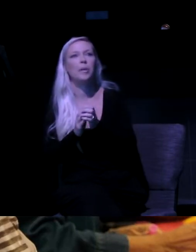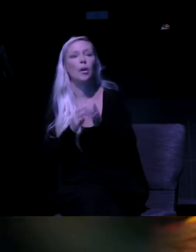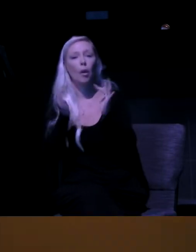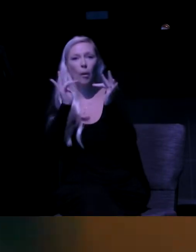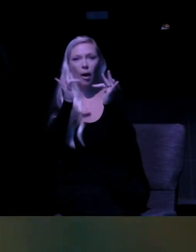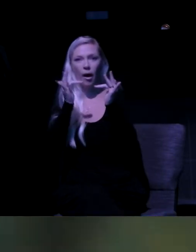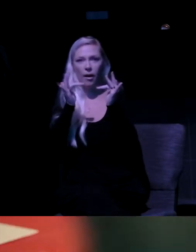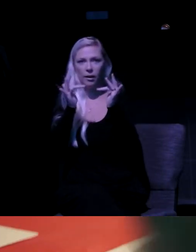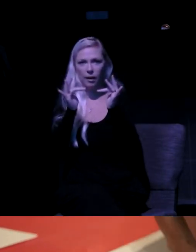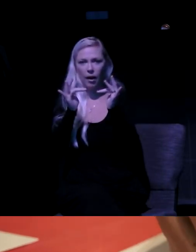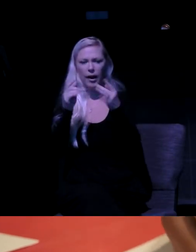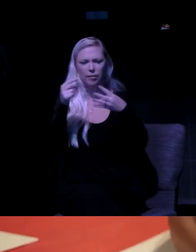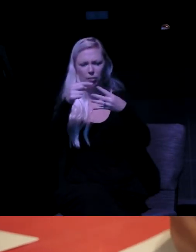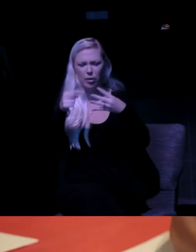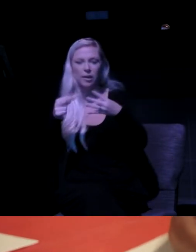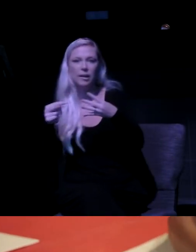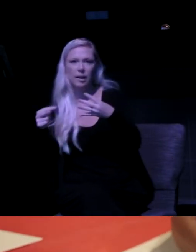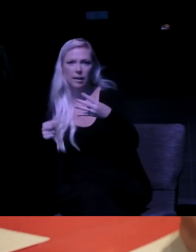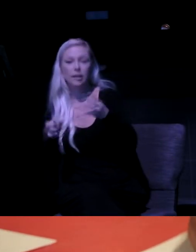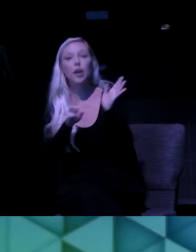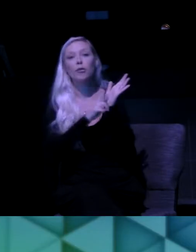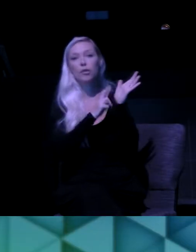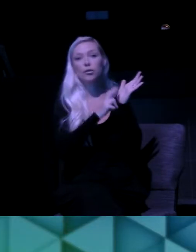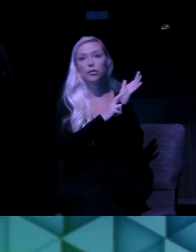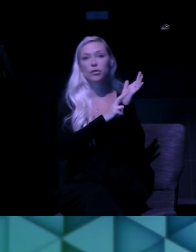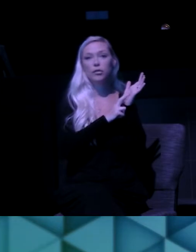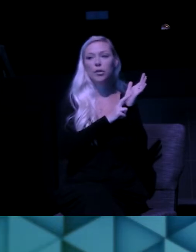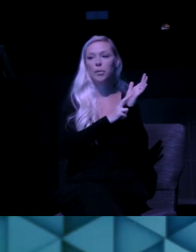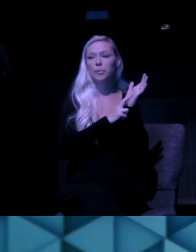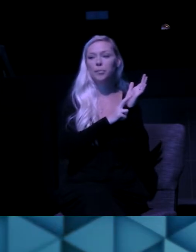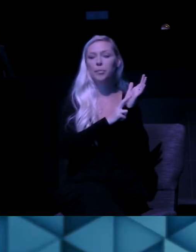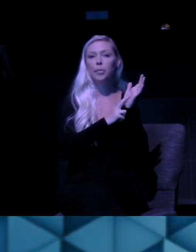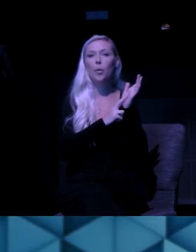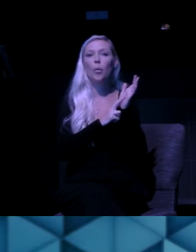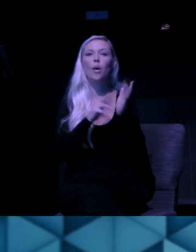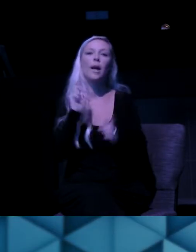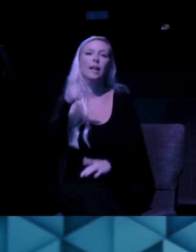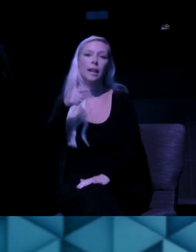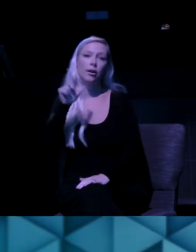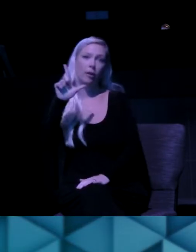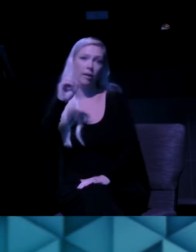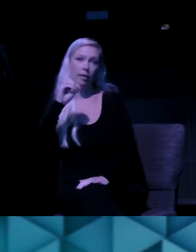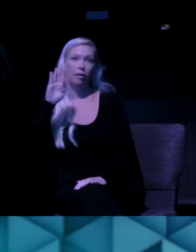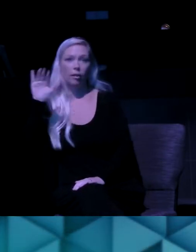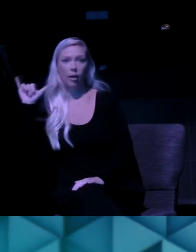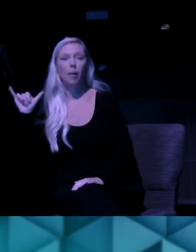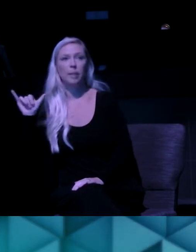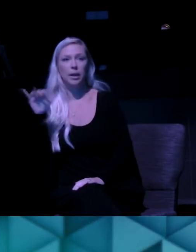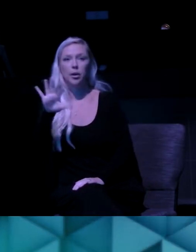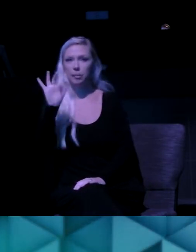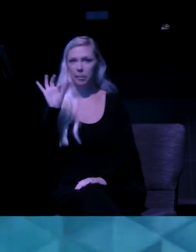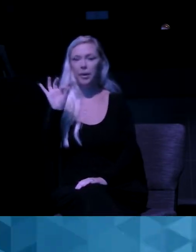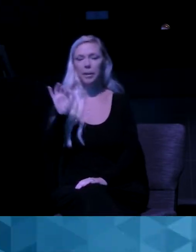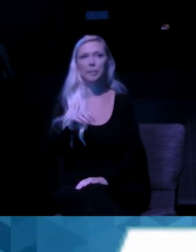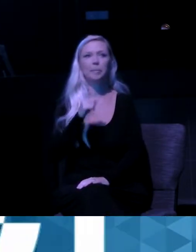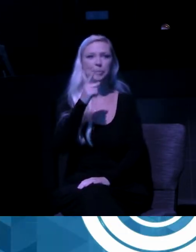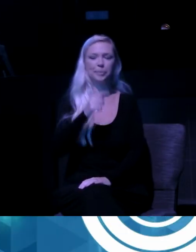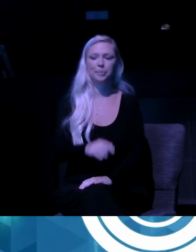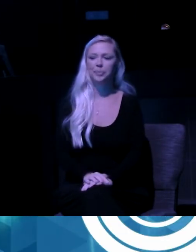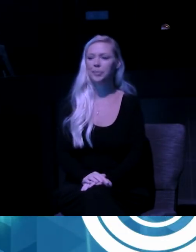communitycc.com/outreach for a listing of all the serving opportunities that day, or you can pick up a Community Impact booklet in the lobby on Sunday.